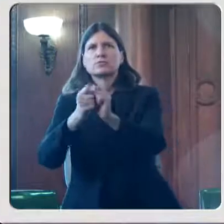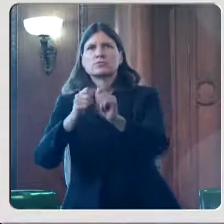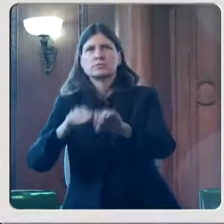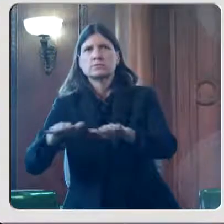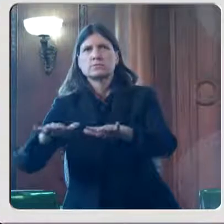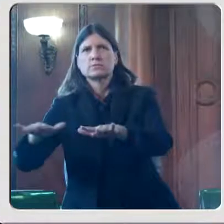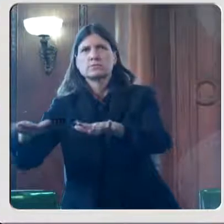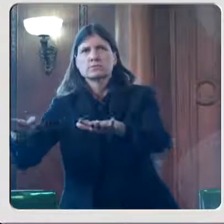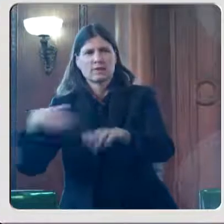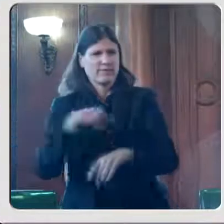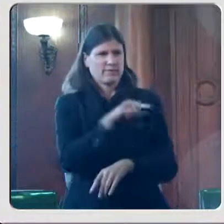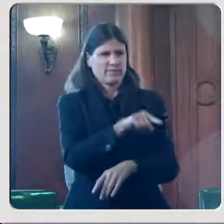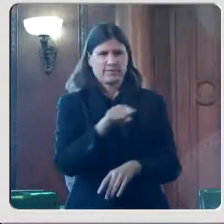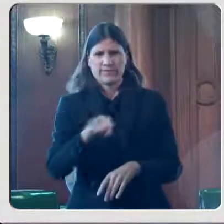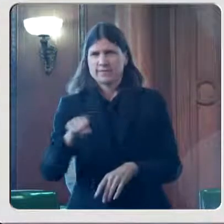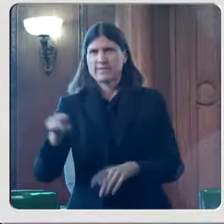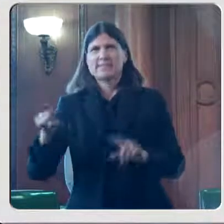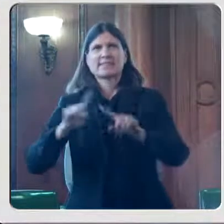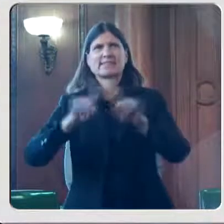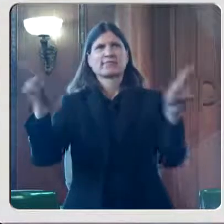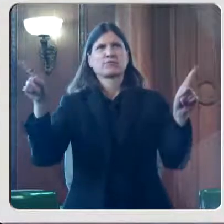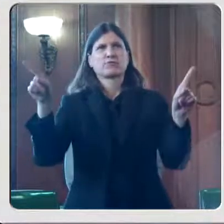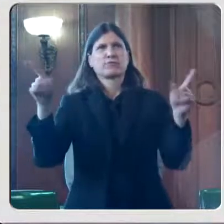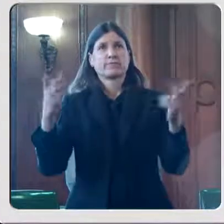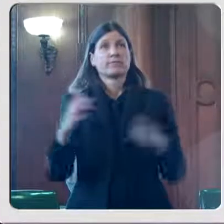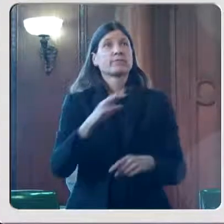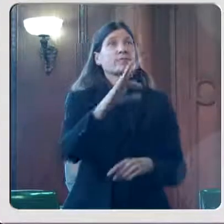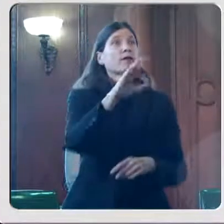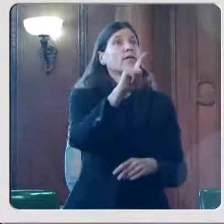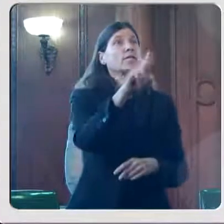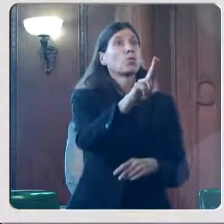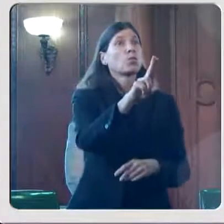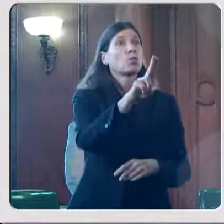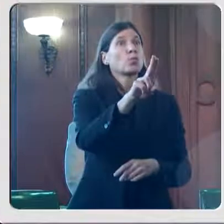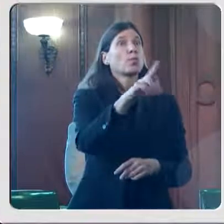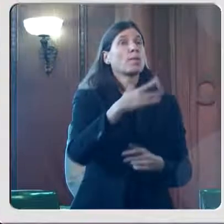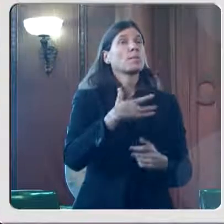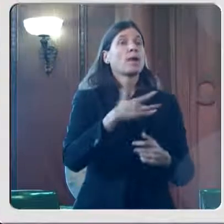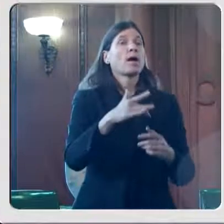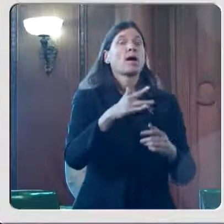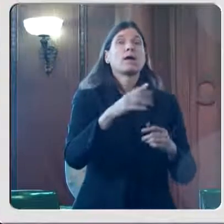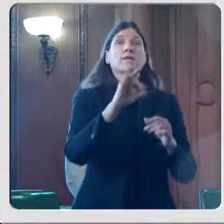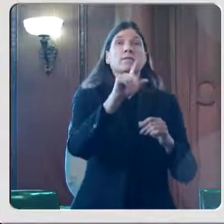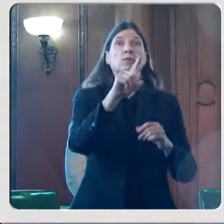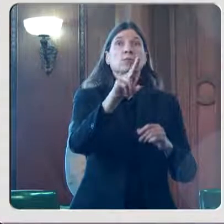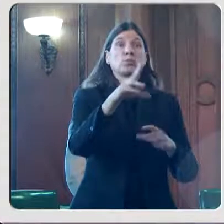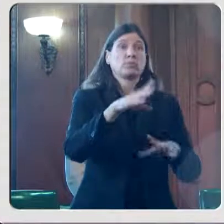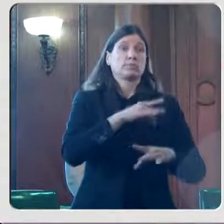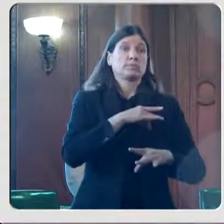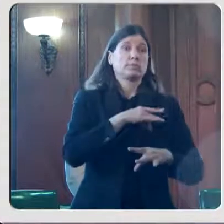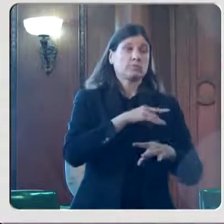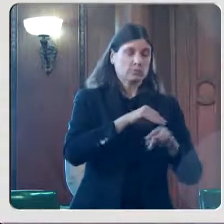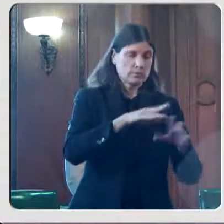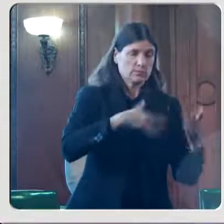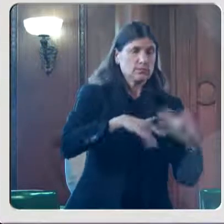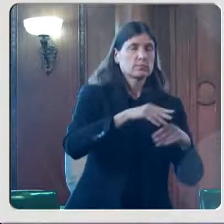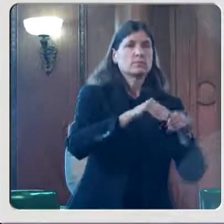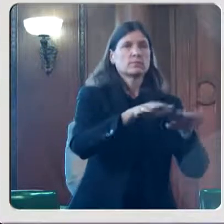dramatically changing the way we know the flu virus does, just because of the way its genetic structure is set